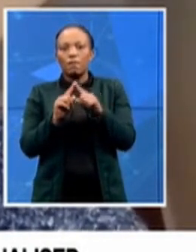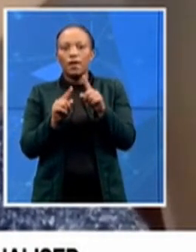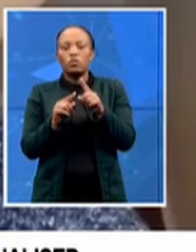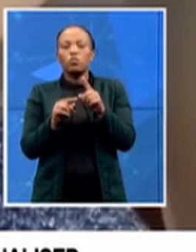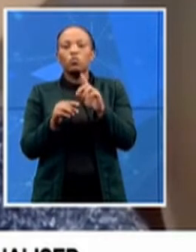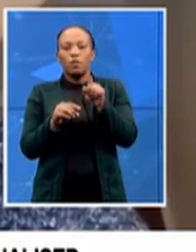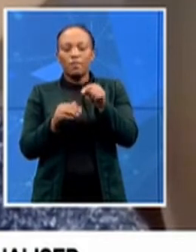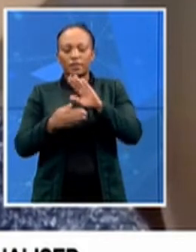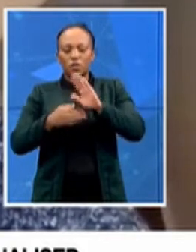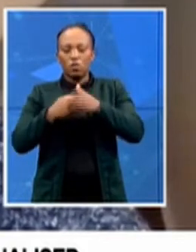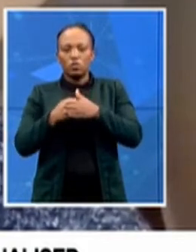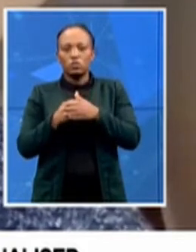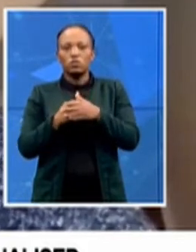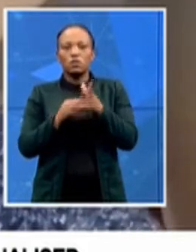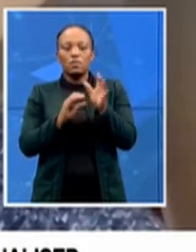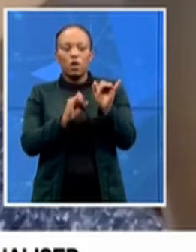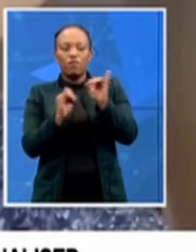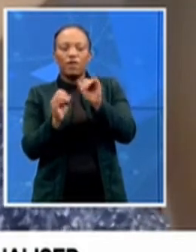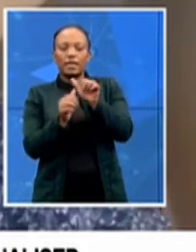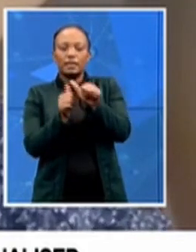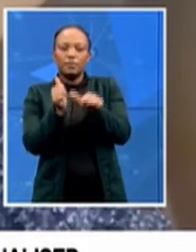Minister, Dr. Joe Pahla, to please